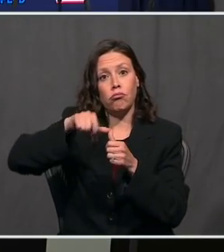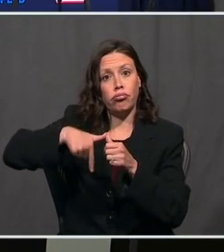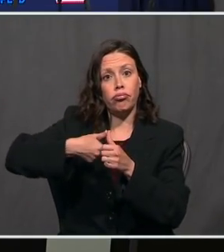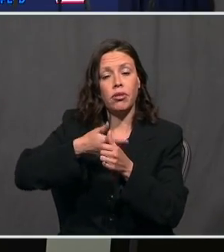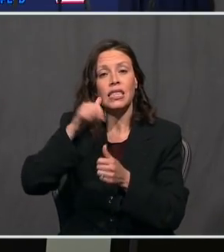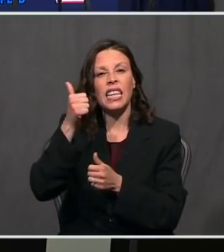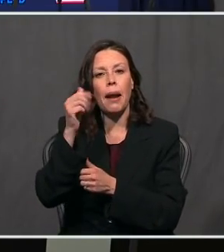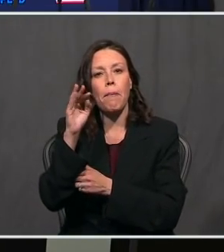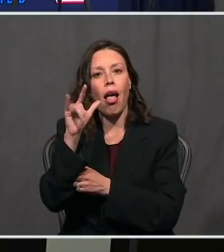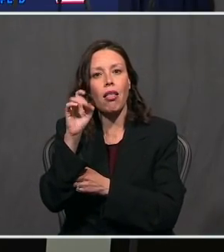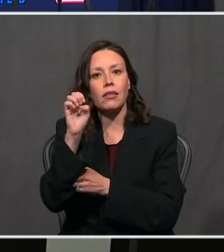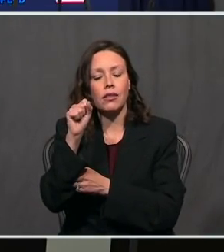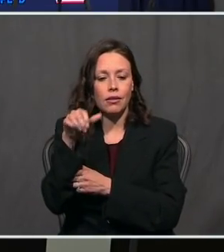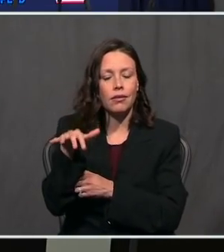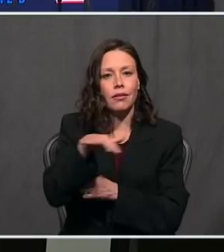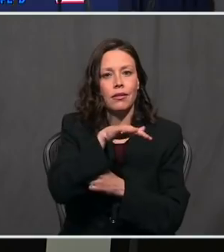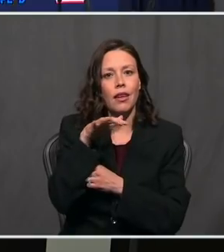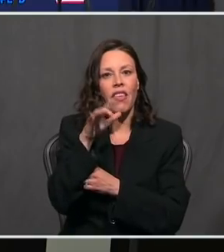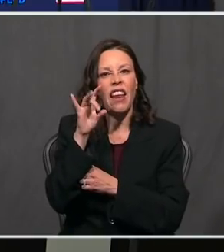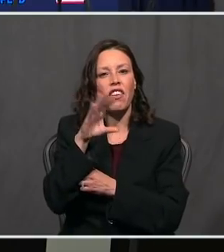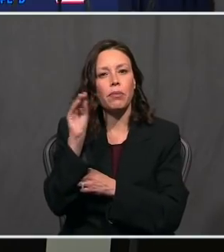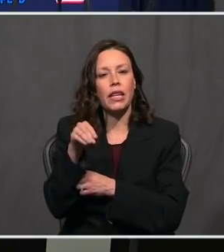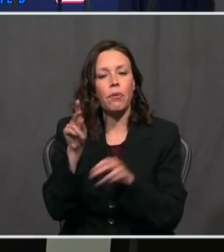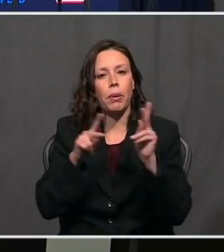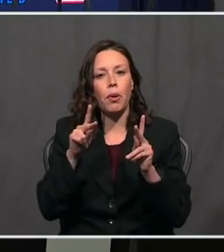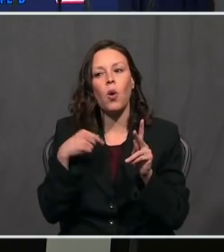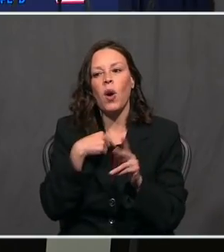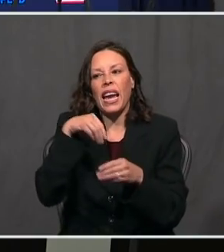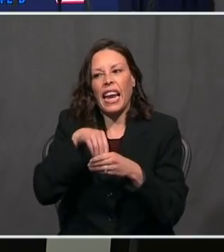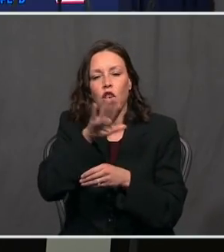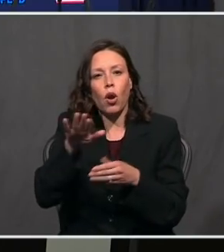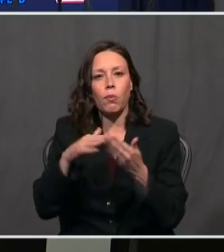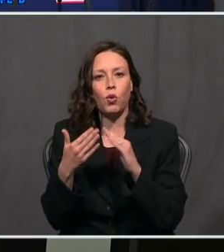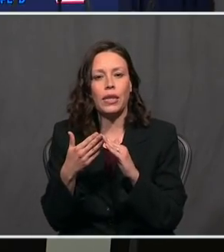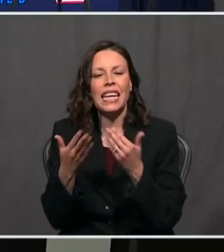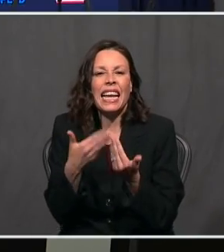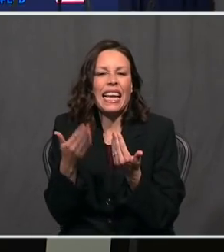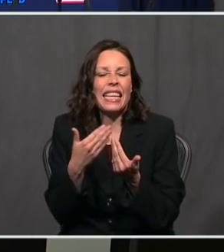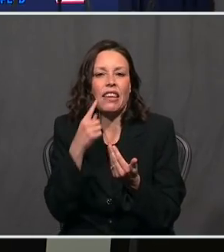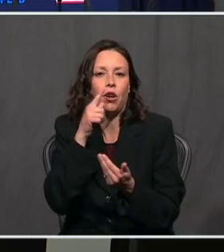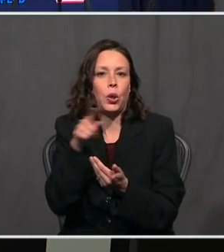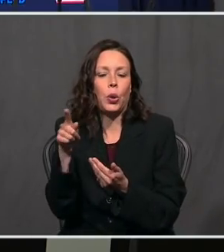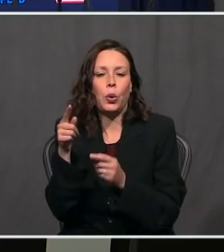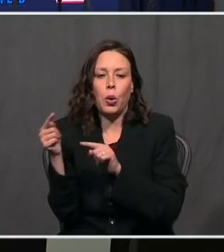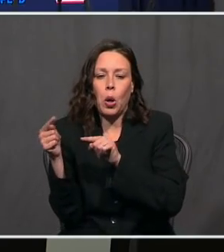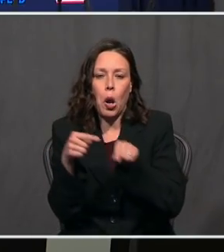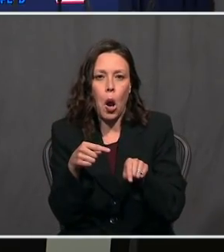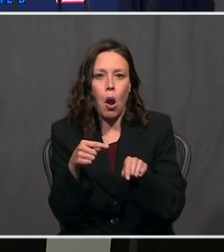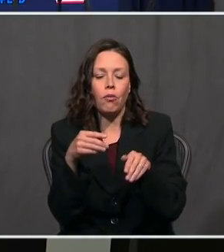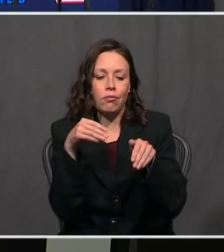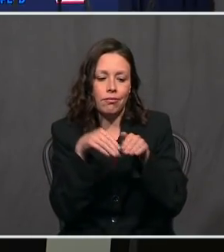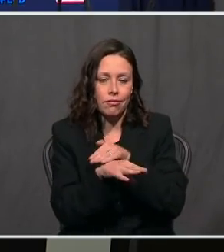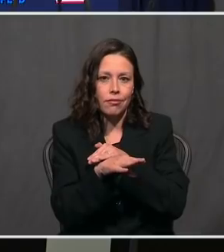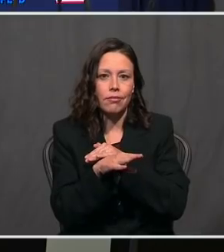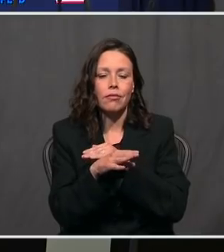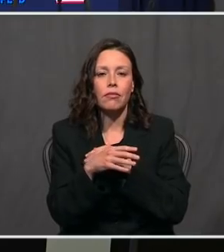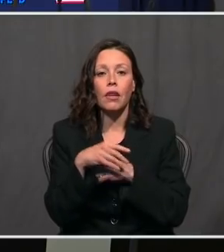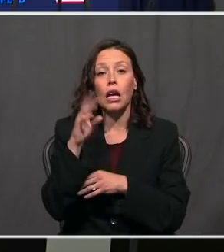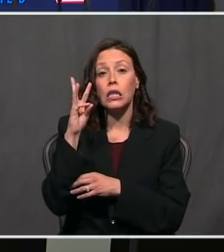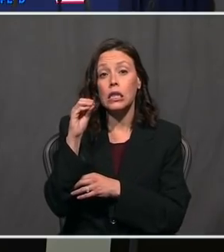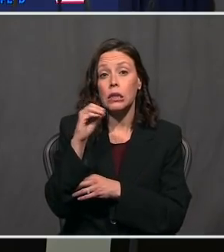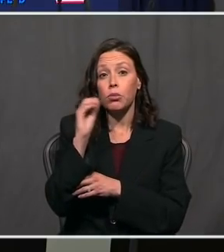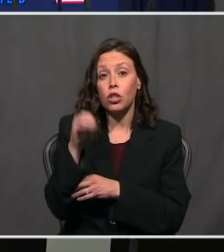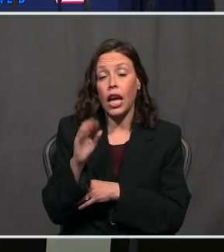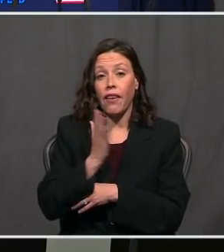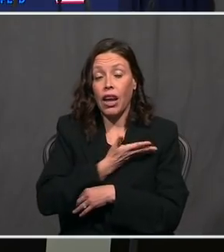85% of the population. So we're in the communities. It'll be easy for people to get to our stores. And 60%